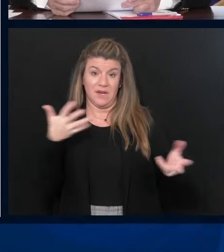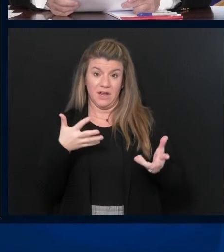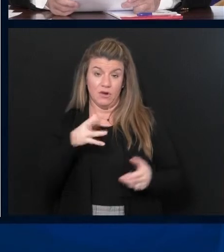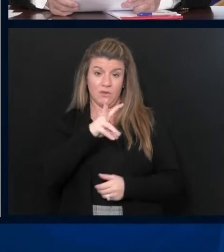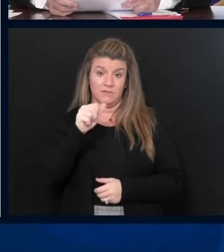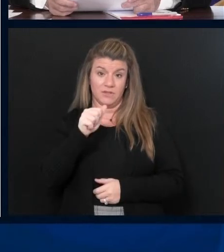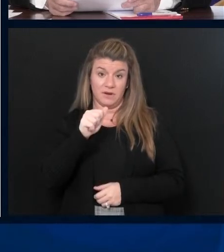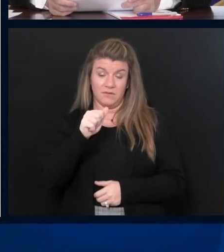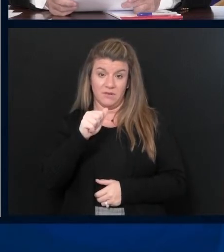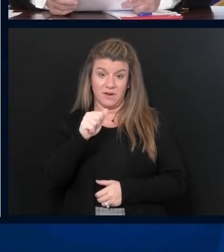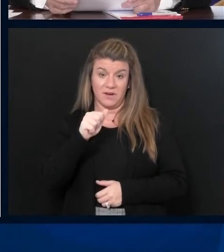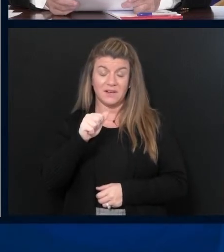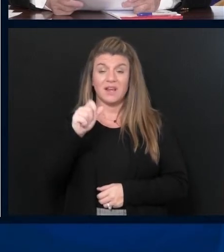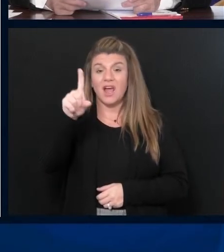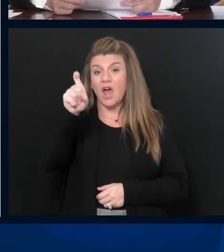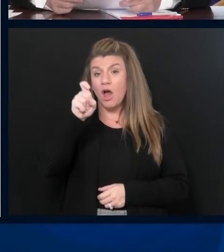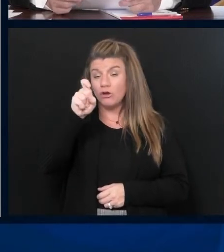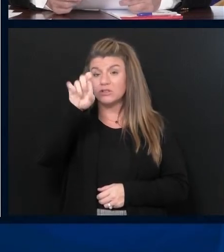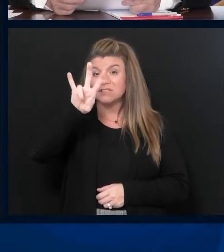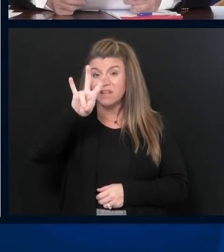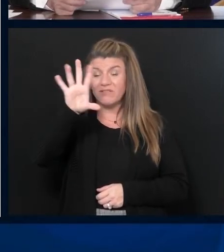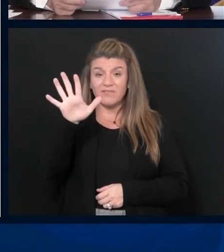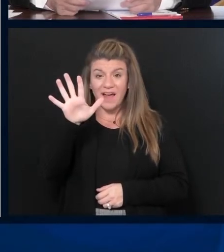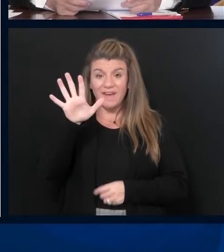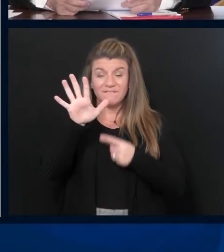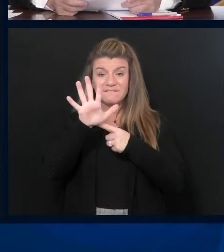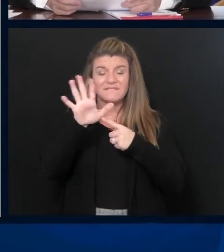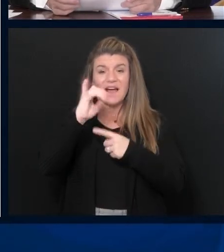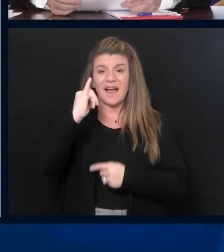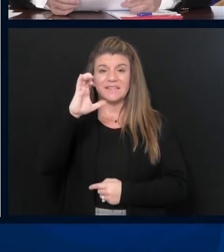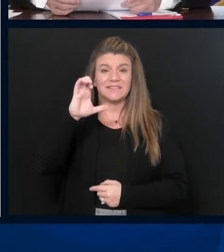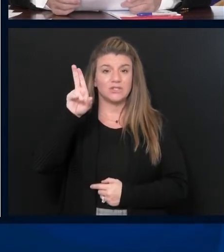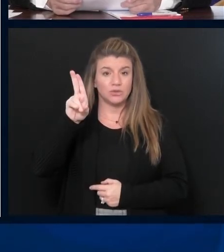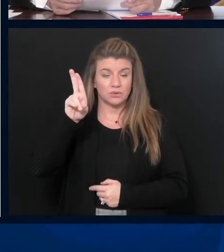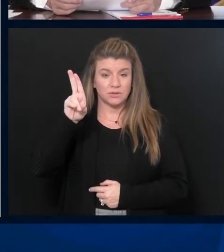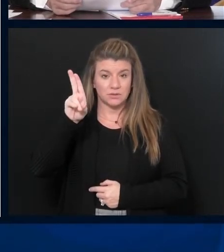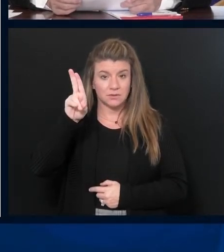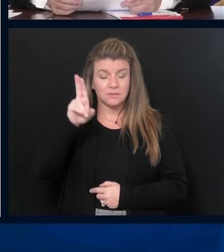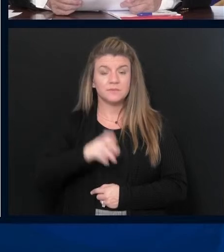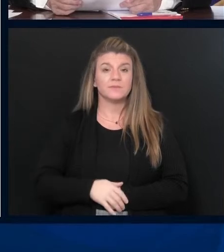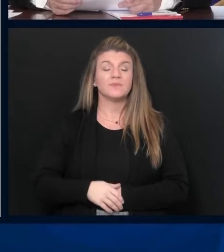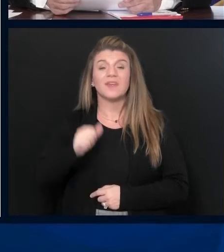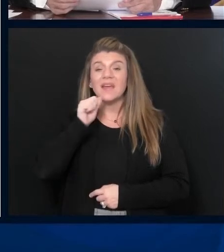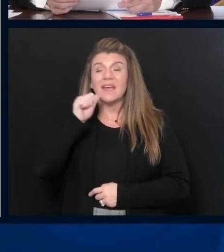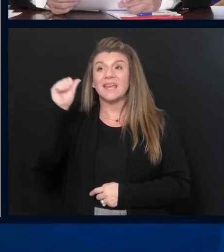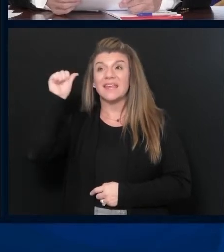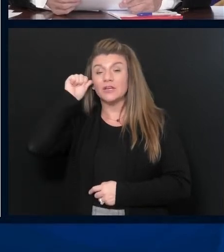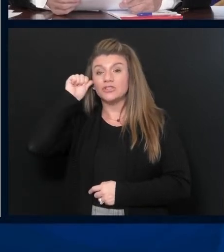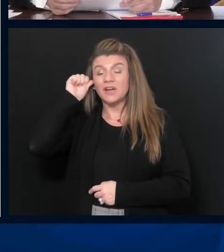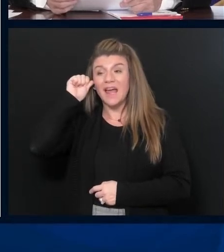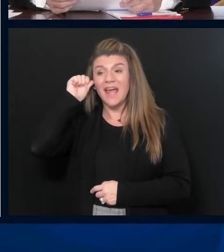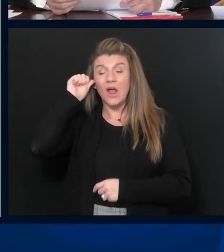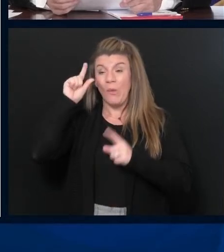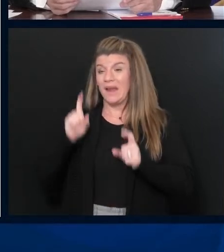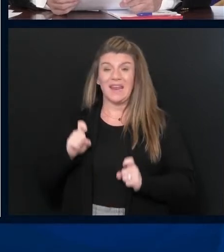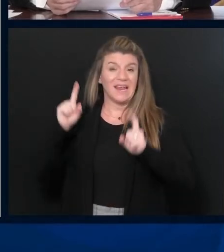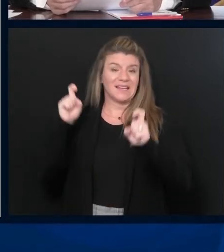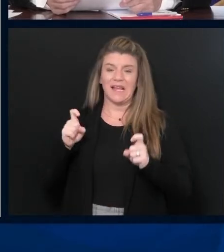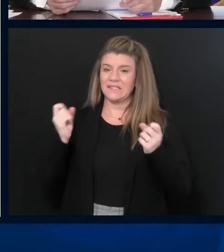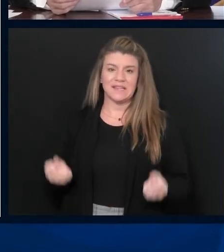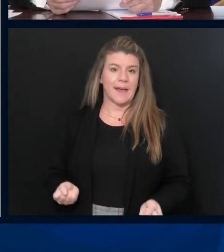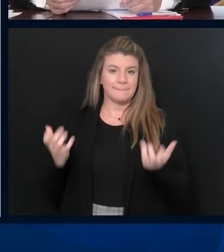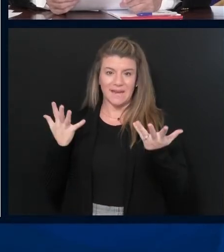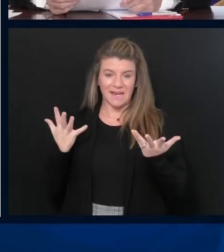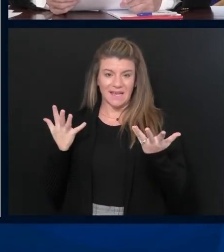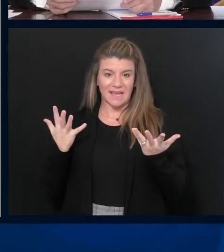Virginia and 175 in our ICUs. Yesterday, we didn't test that many West Virginians.